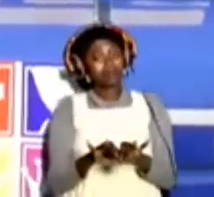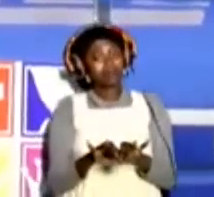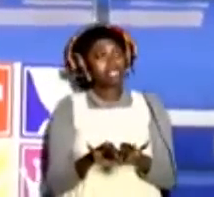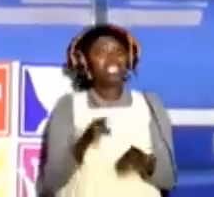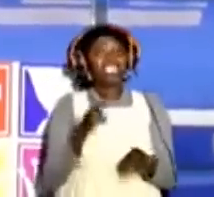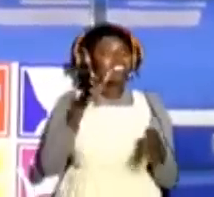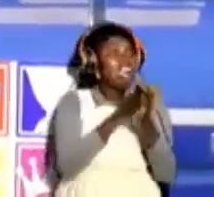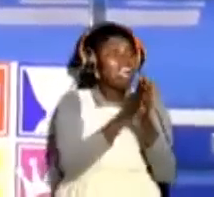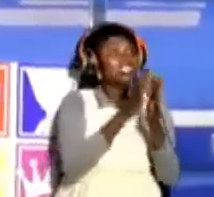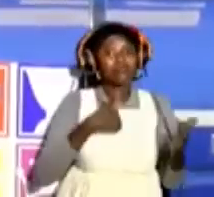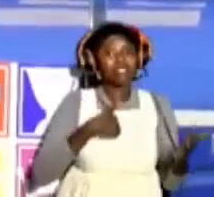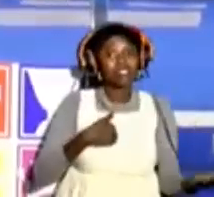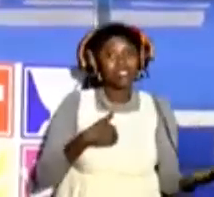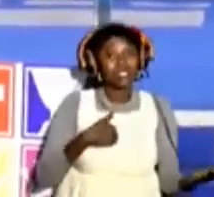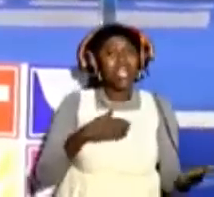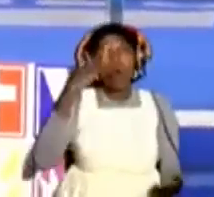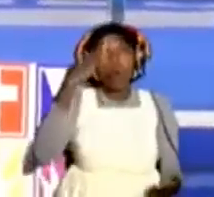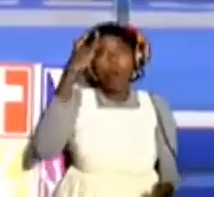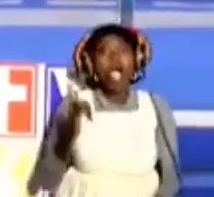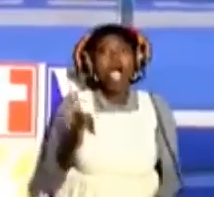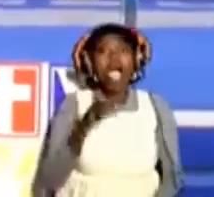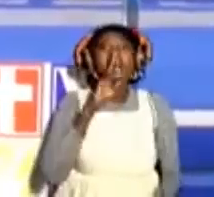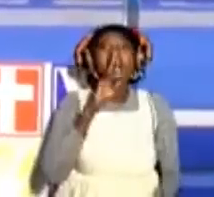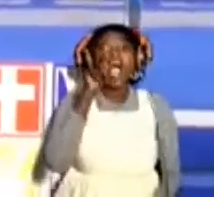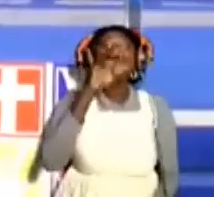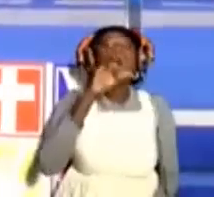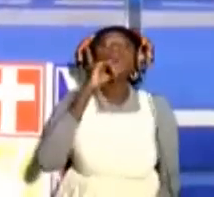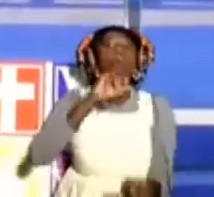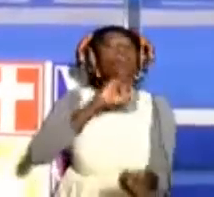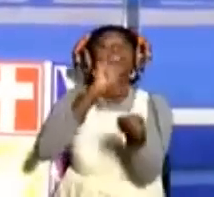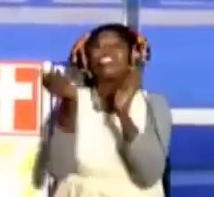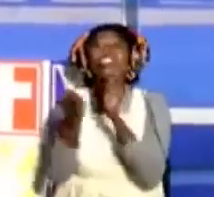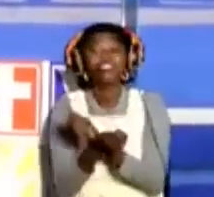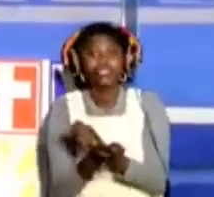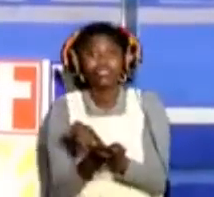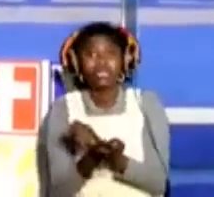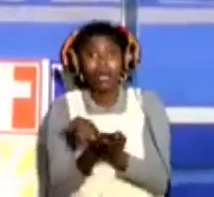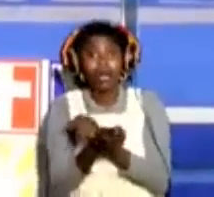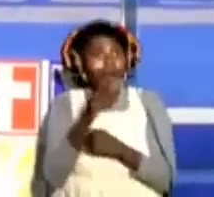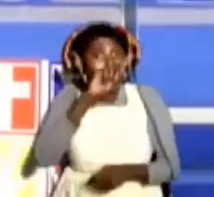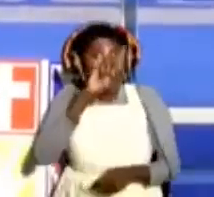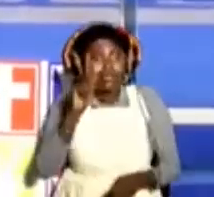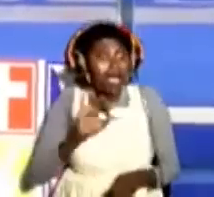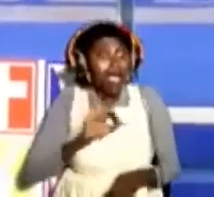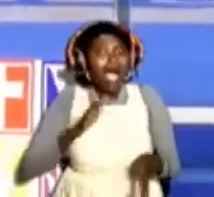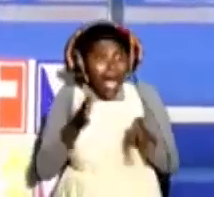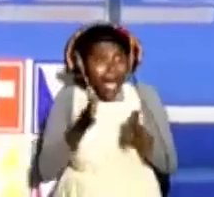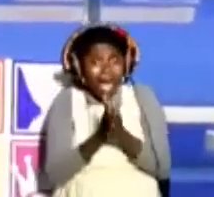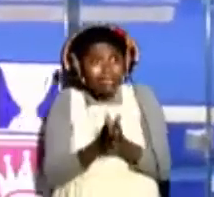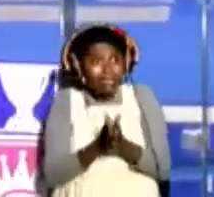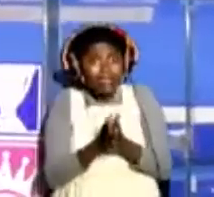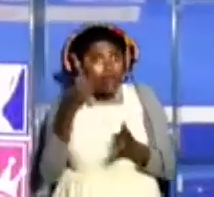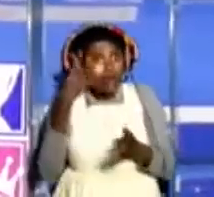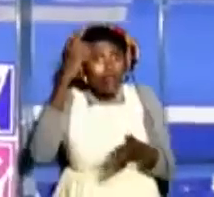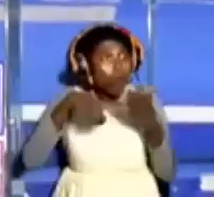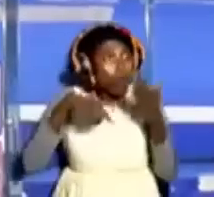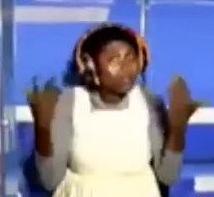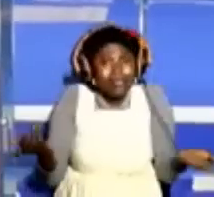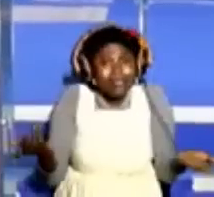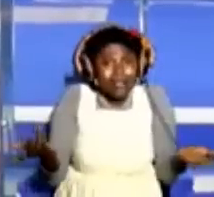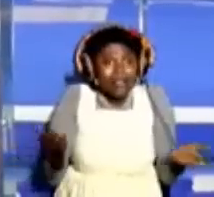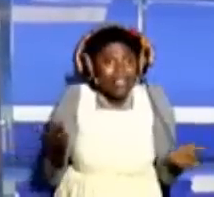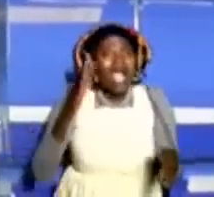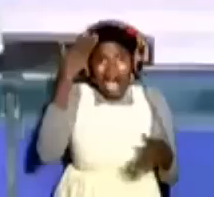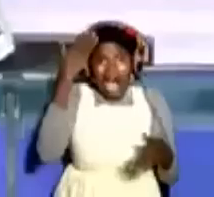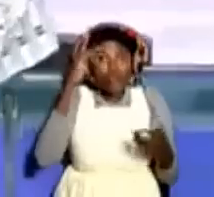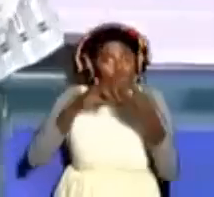You know what he said? Why have you not changed? I asked him, to change for what?